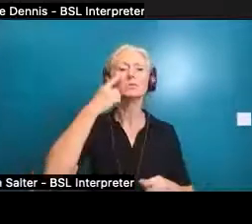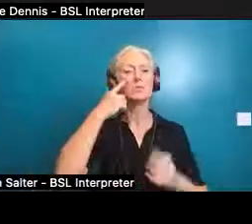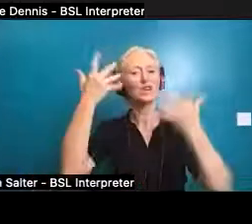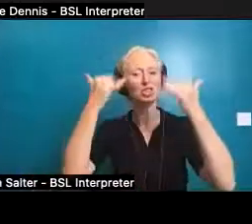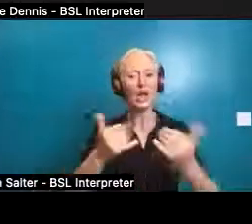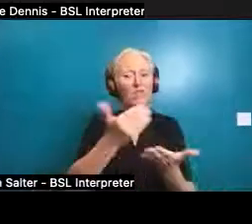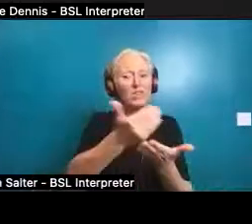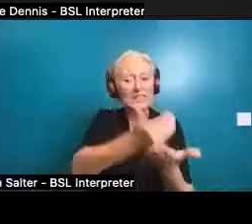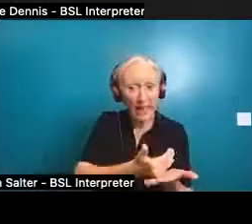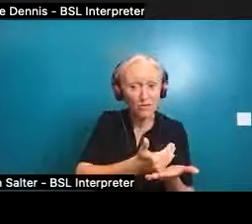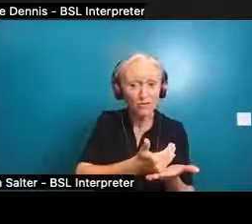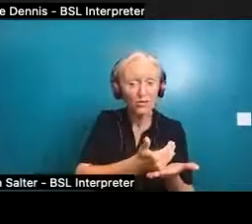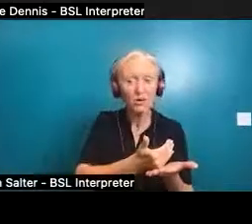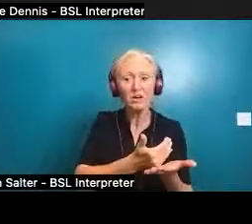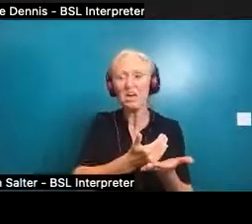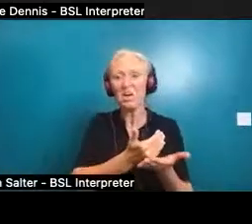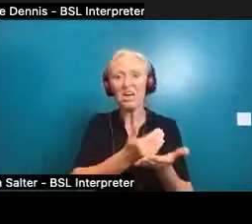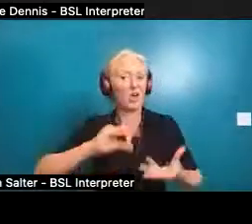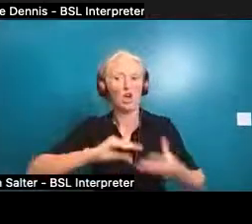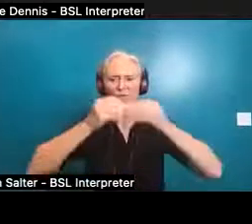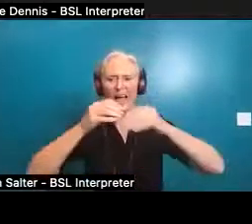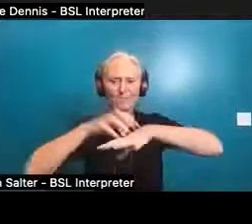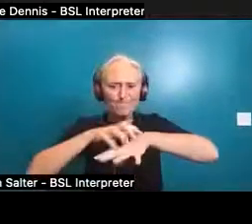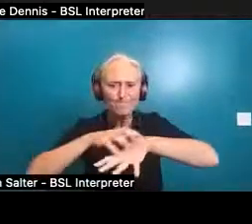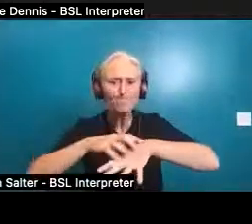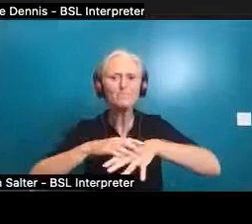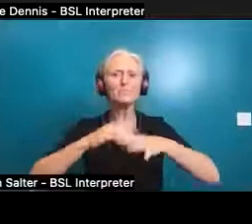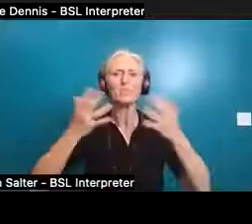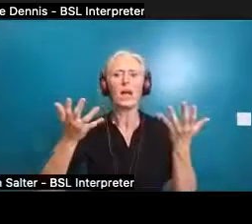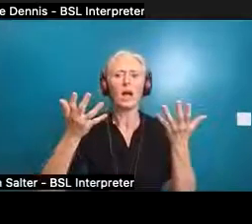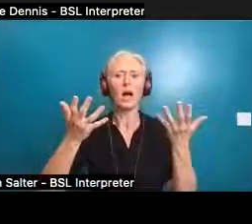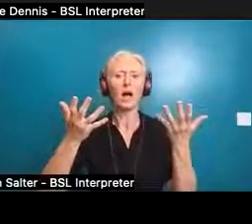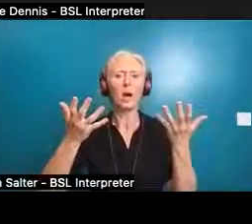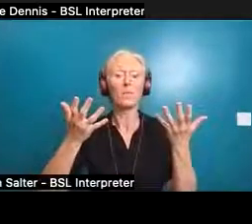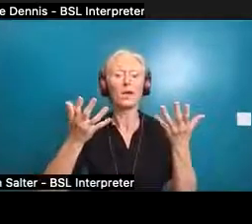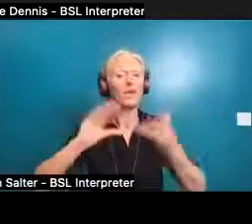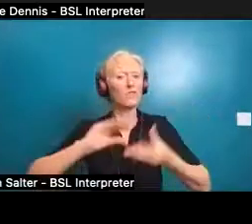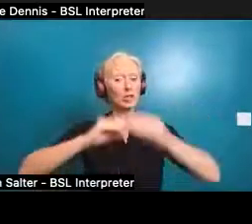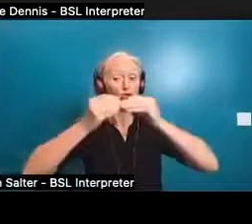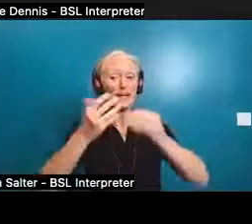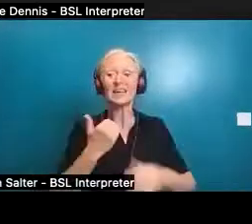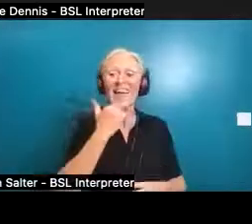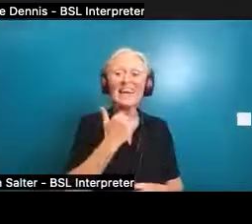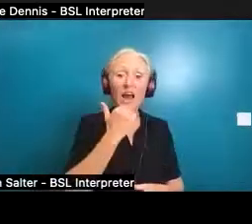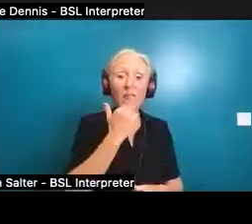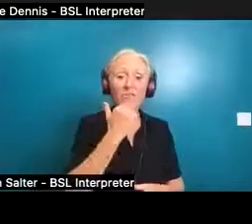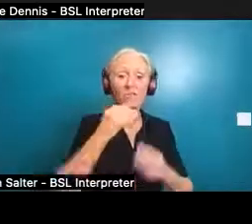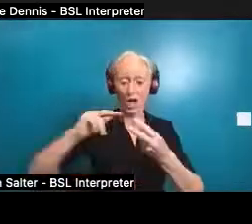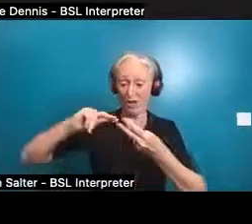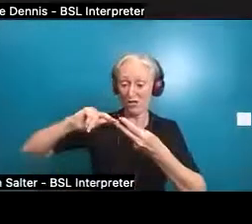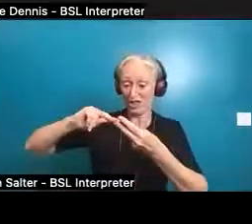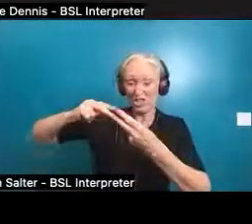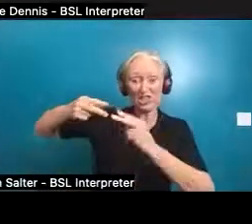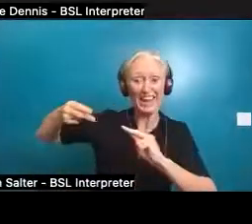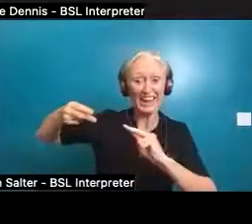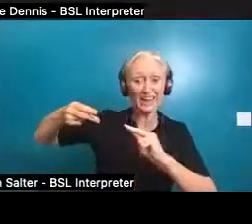immune reaction, if it is actually producing enough of the gene. Do we need to